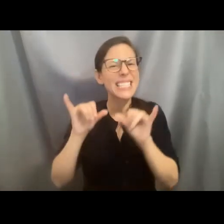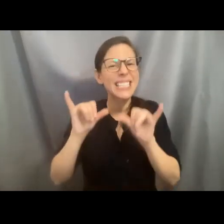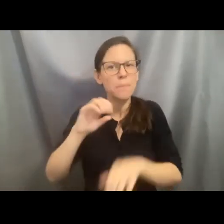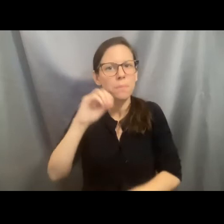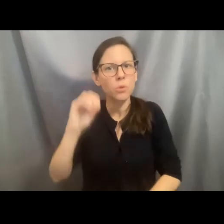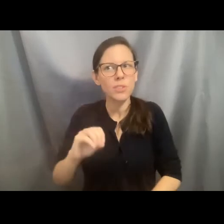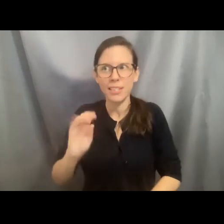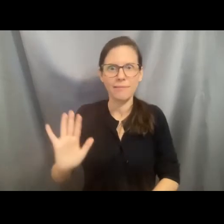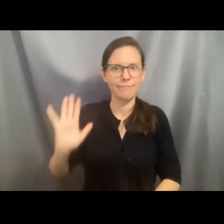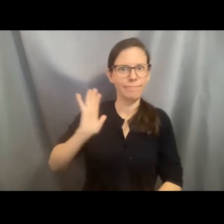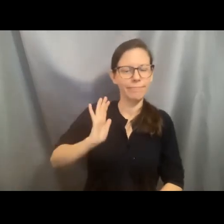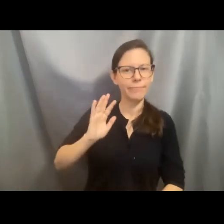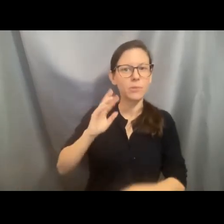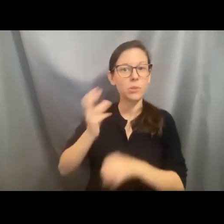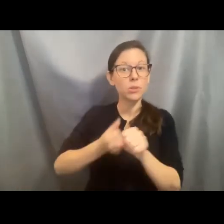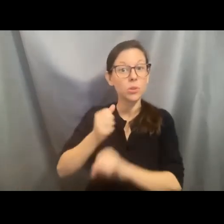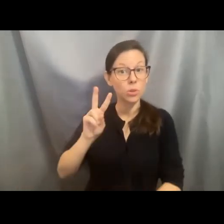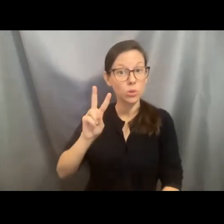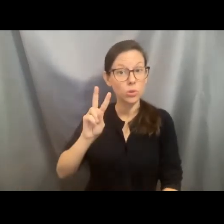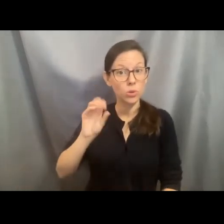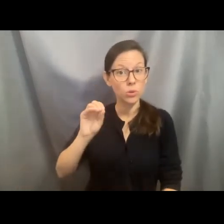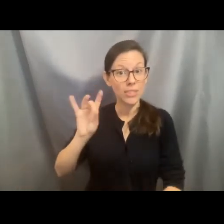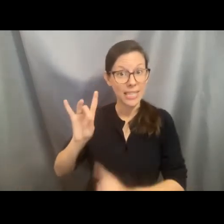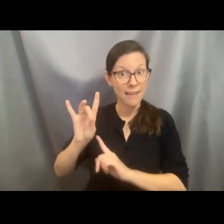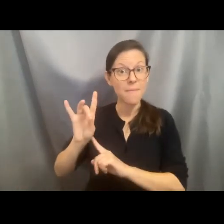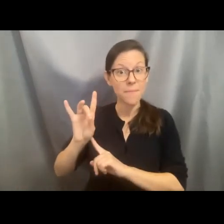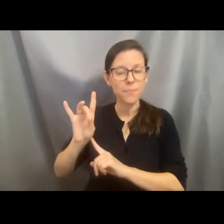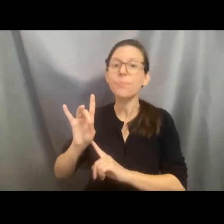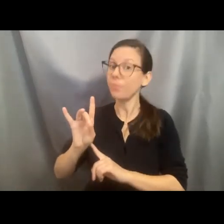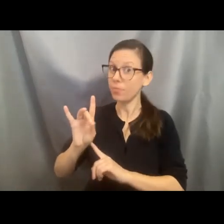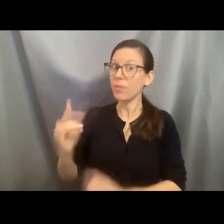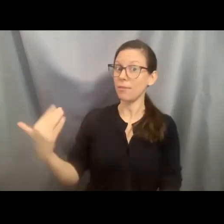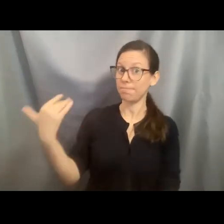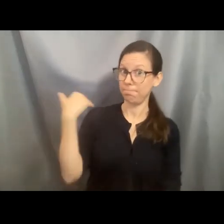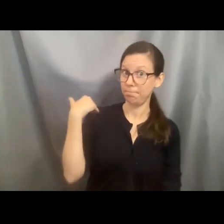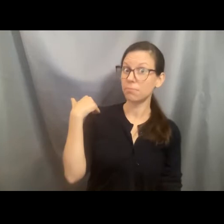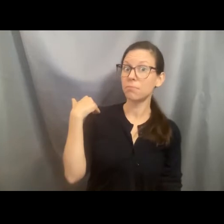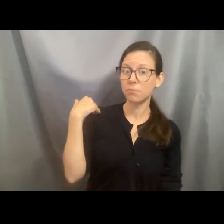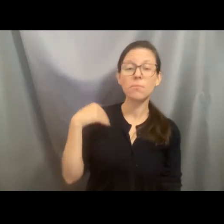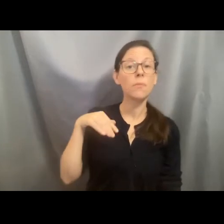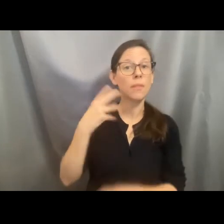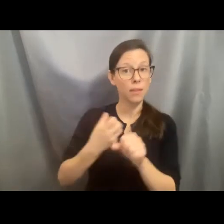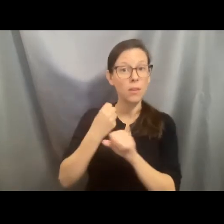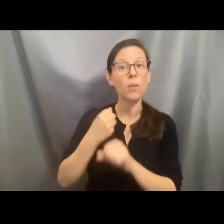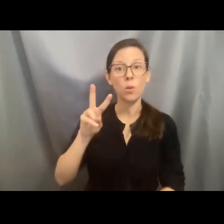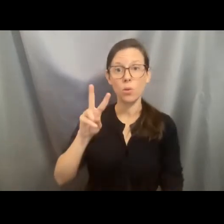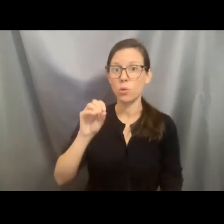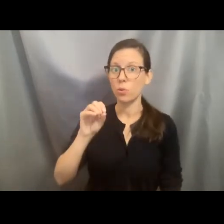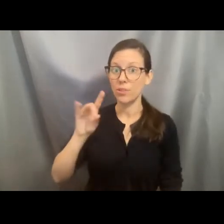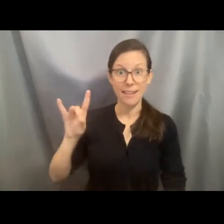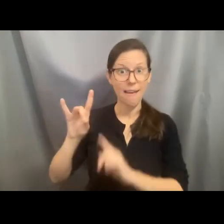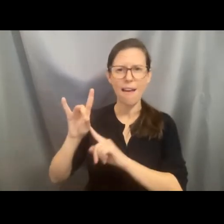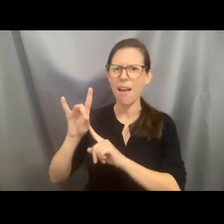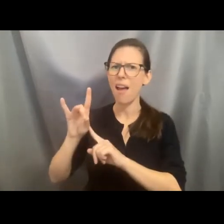2008. They voted in very significant numbers back in 2008. They dropped off